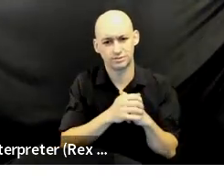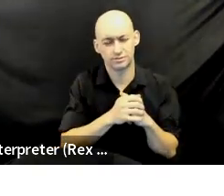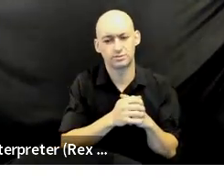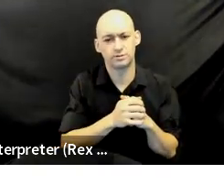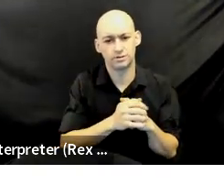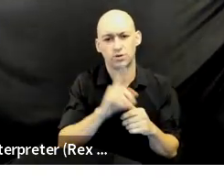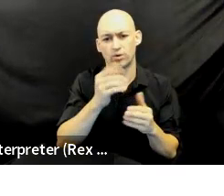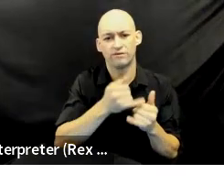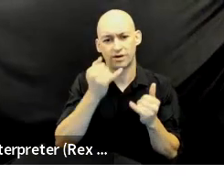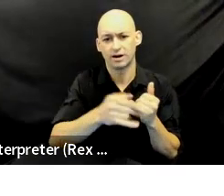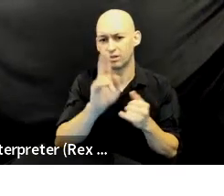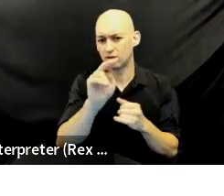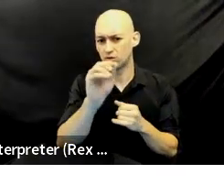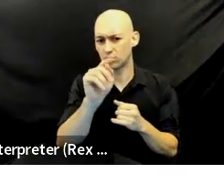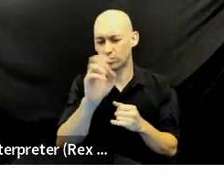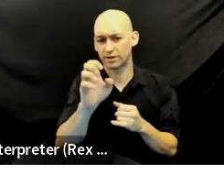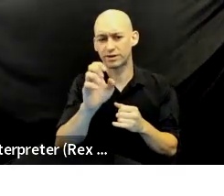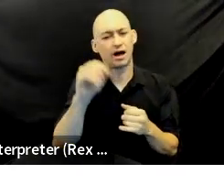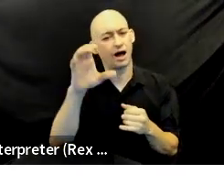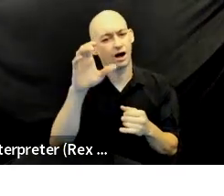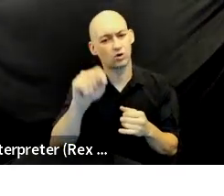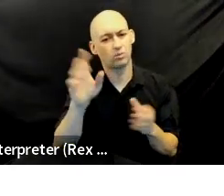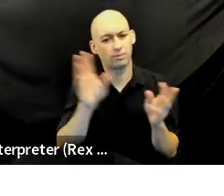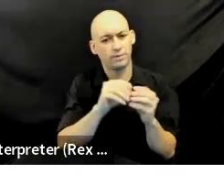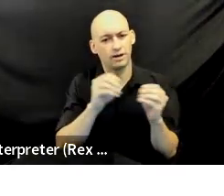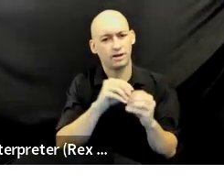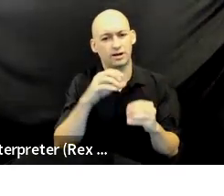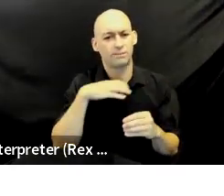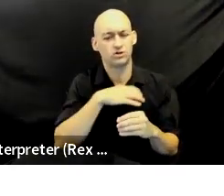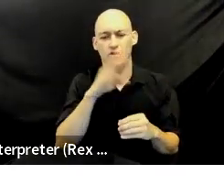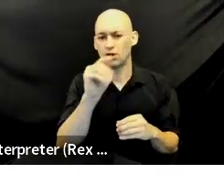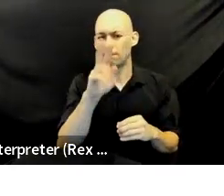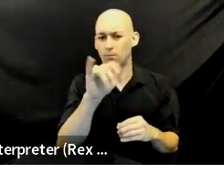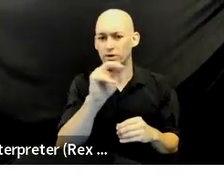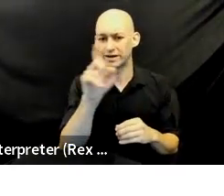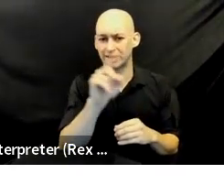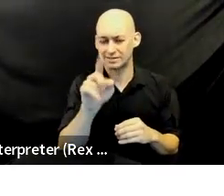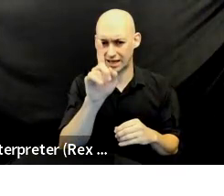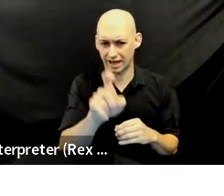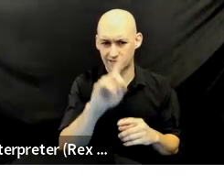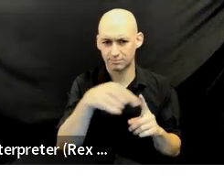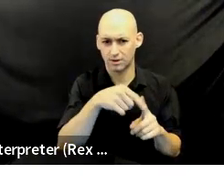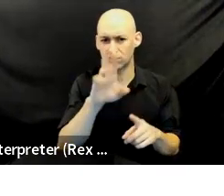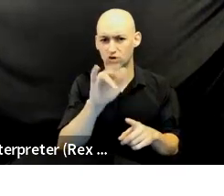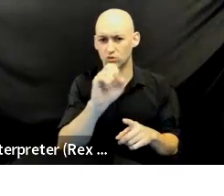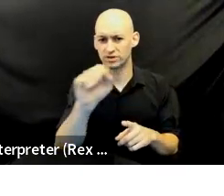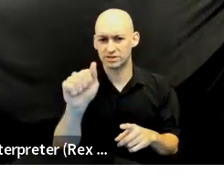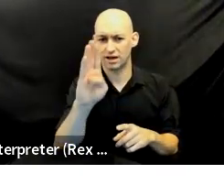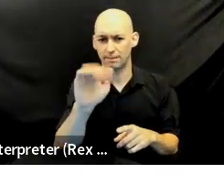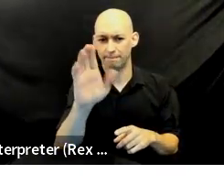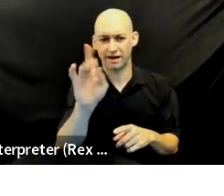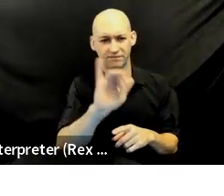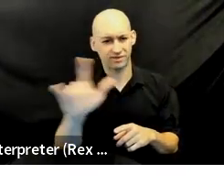One final note, I believe at the October meeting, Commissioner Martinez did ask about the CRISA backfill. We had the STIP backfill that we did.